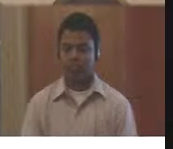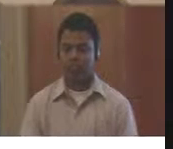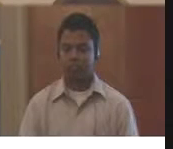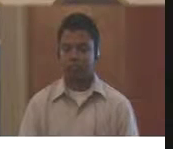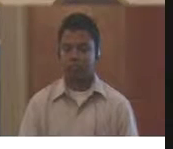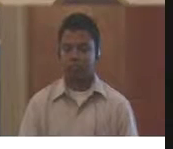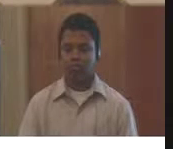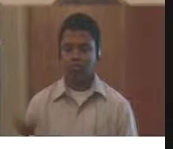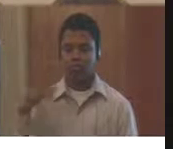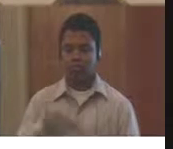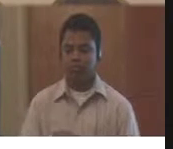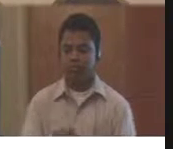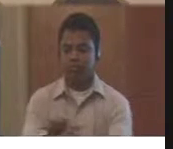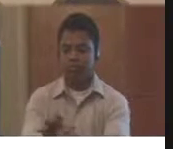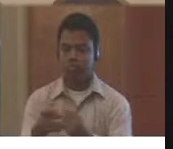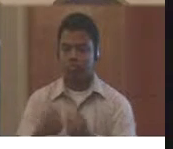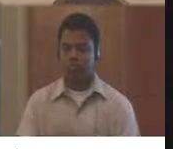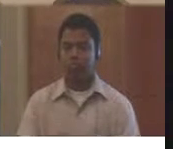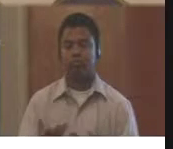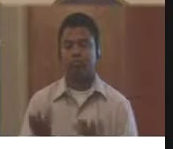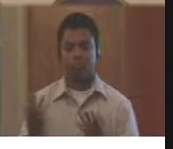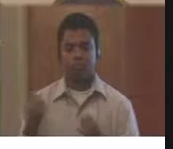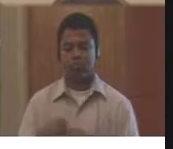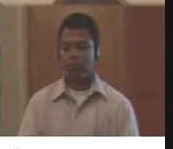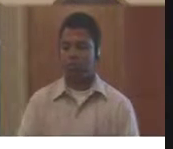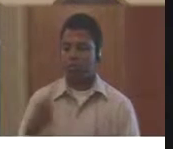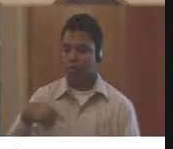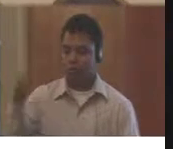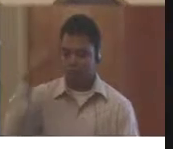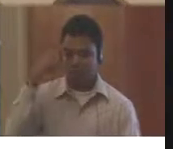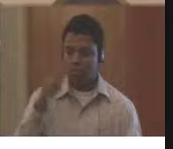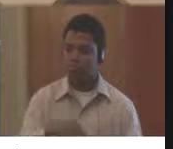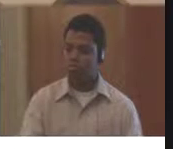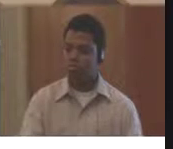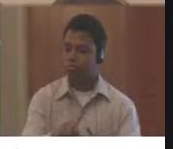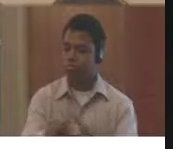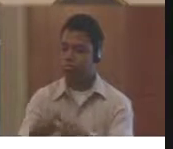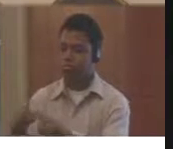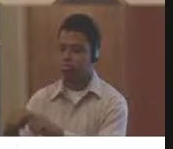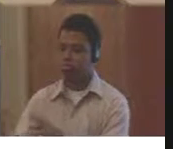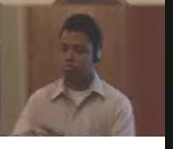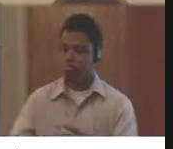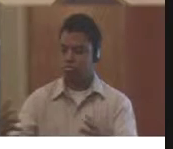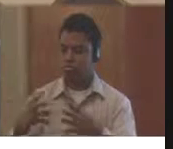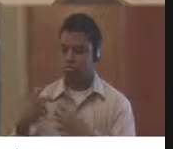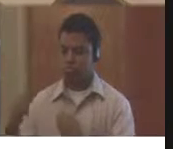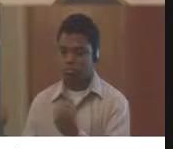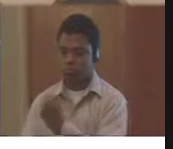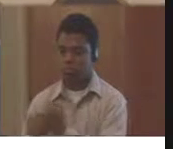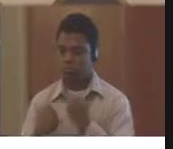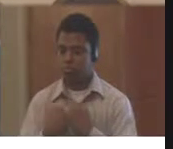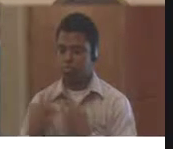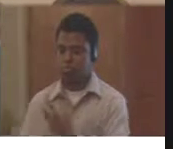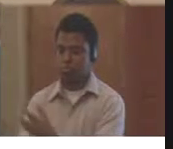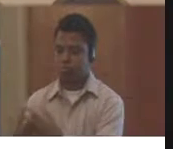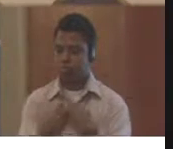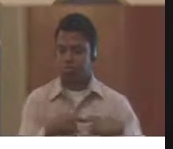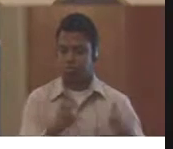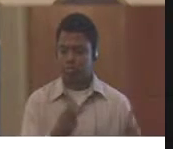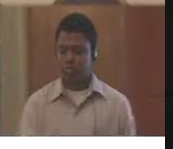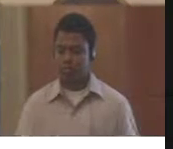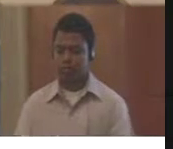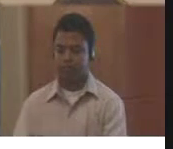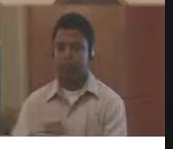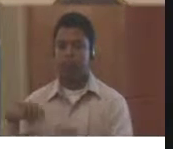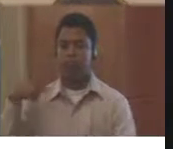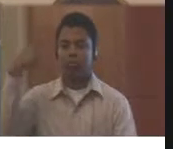24. Explicitly incorporate local governments in the post-Hyogo Framework